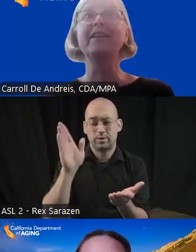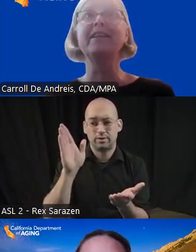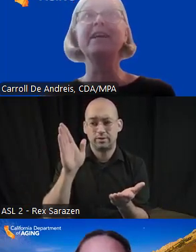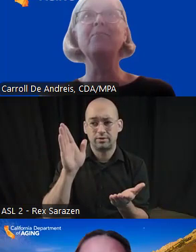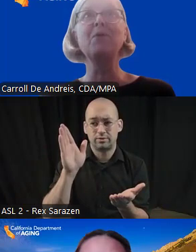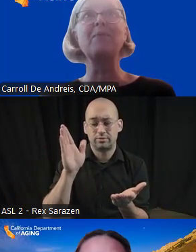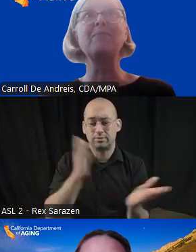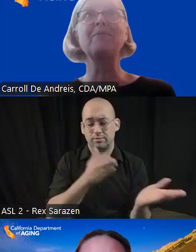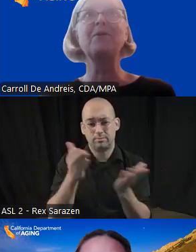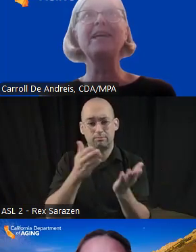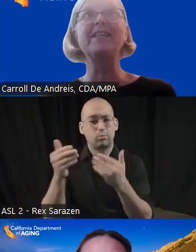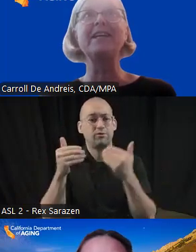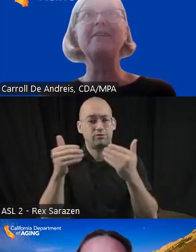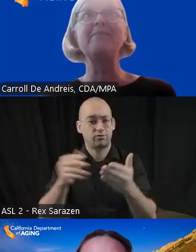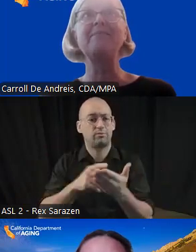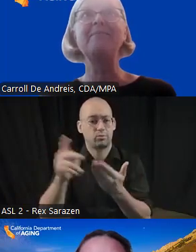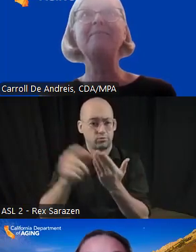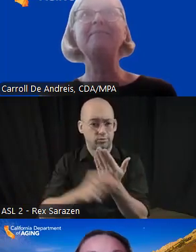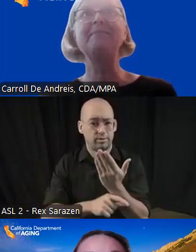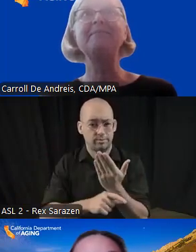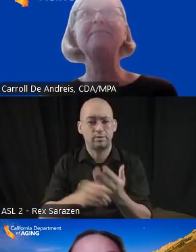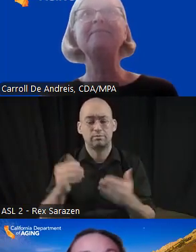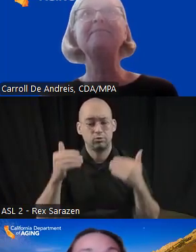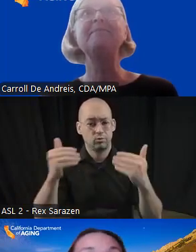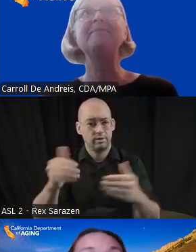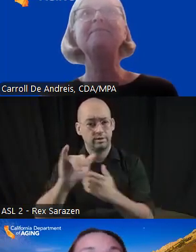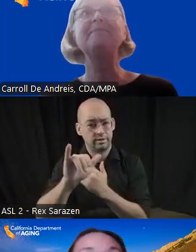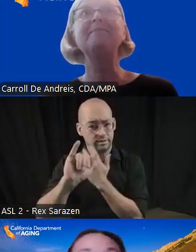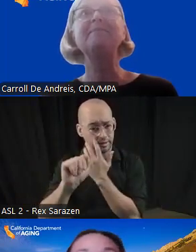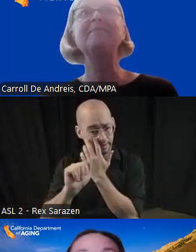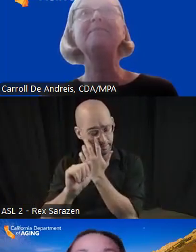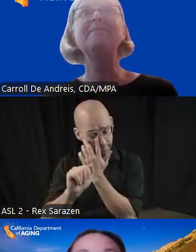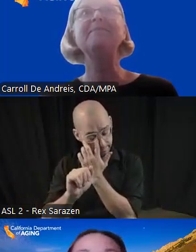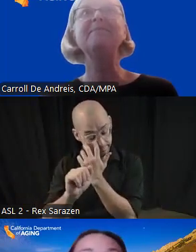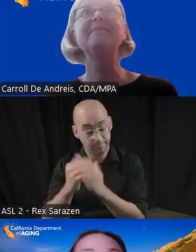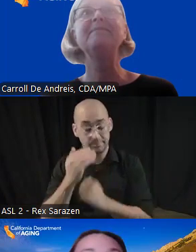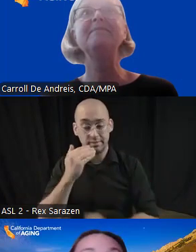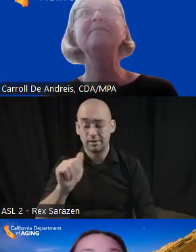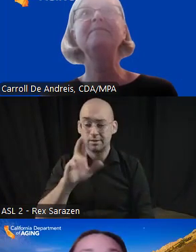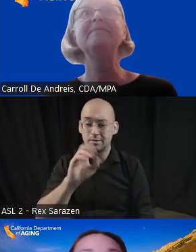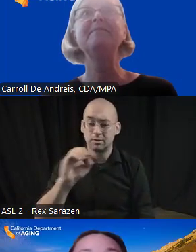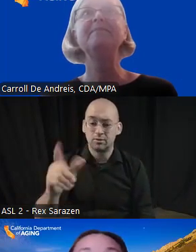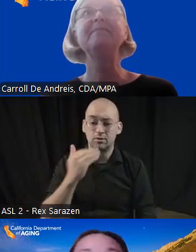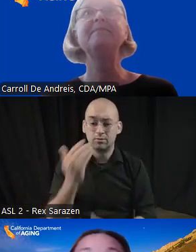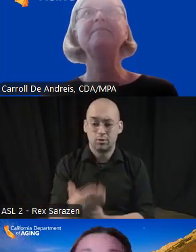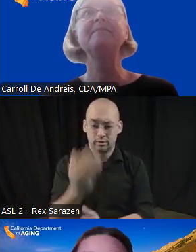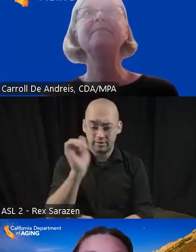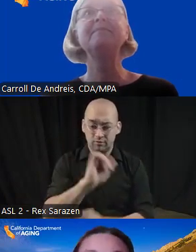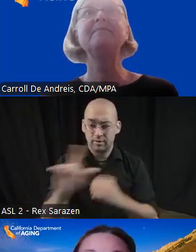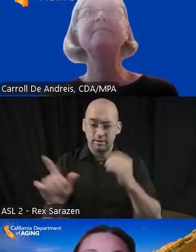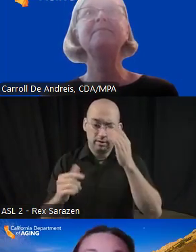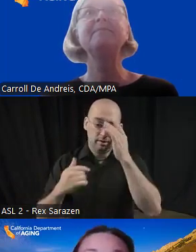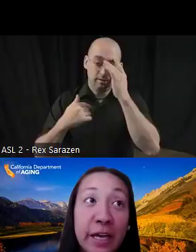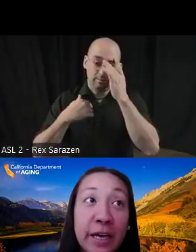forward the program. Go ahead, Yia. All right, thank you, Carol. Good morning, everyone. I'm Mia Zong,